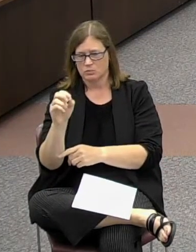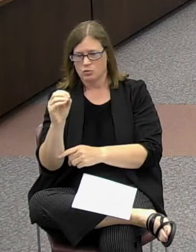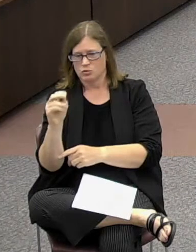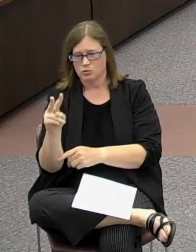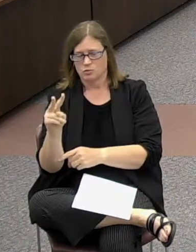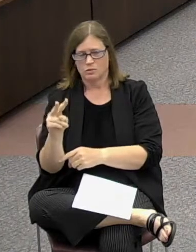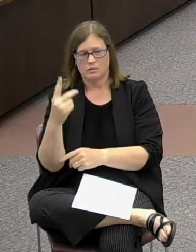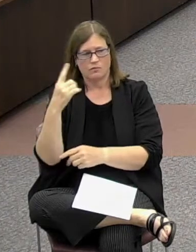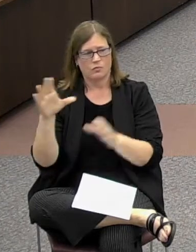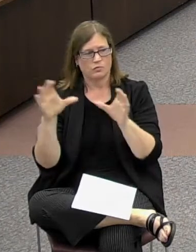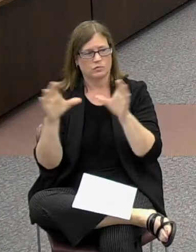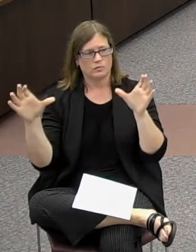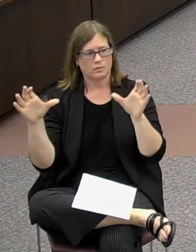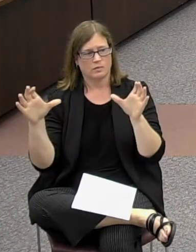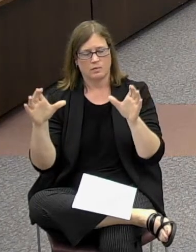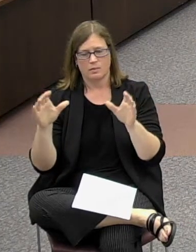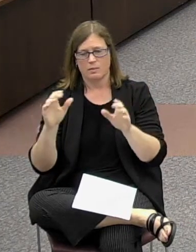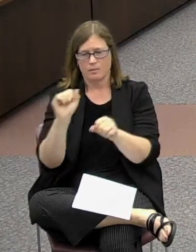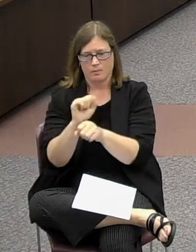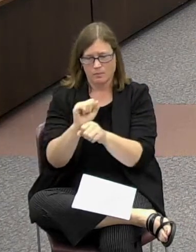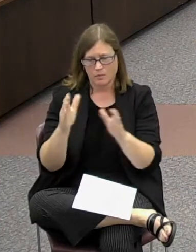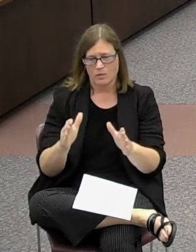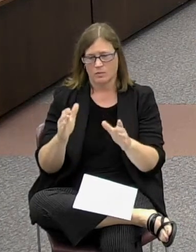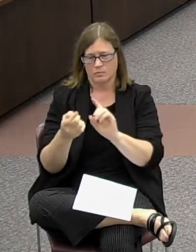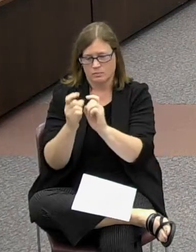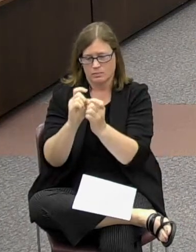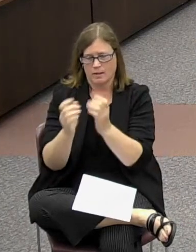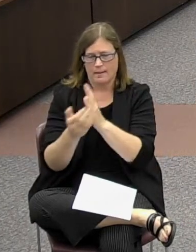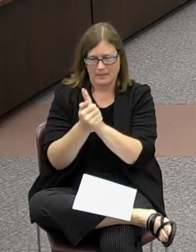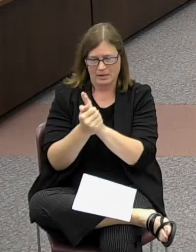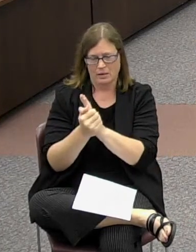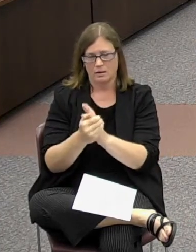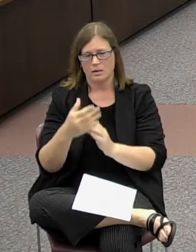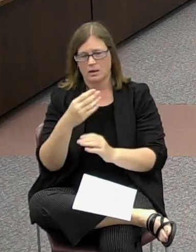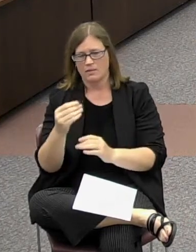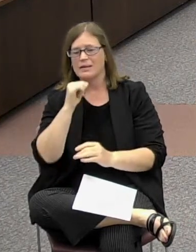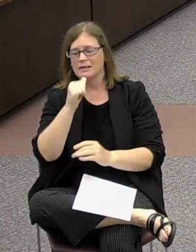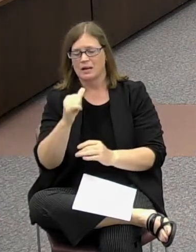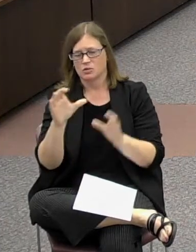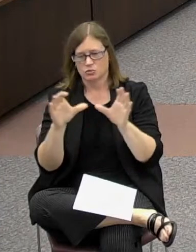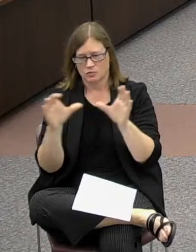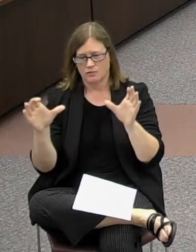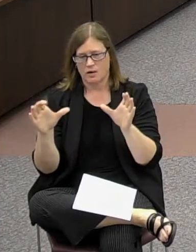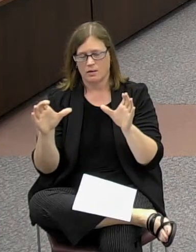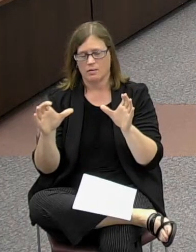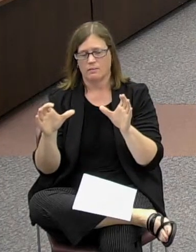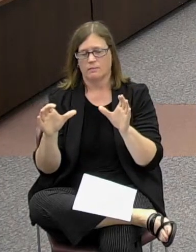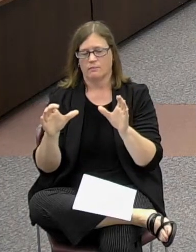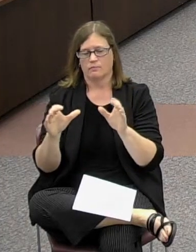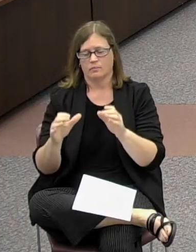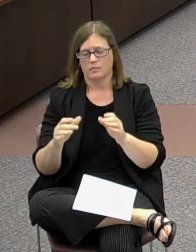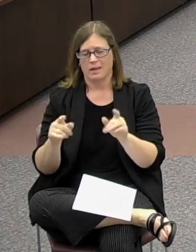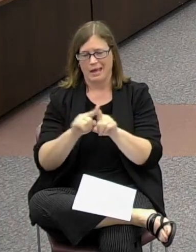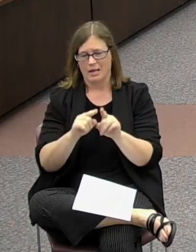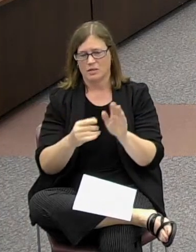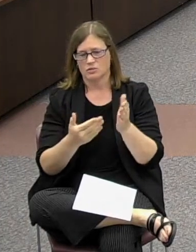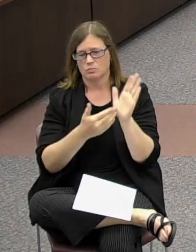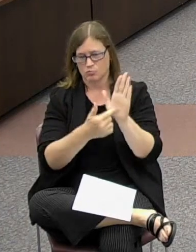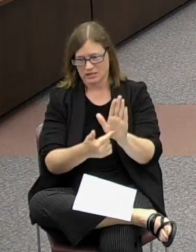of the certified personnel agenda as amended and the non-certified personnel agenda as presented. I get a